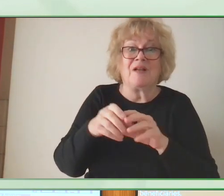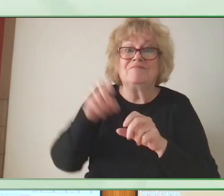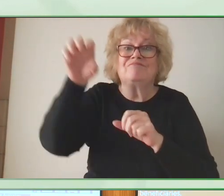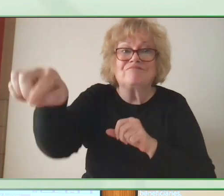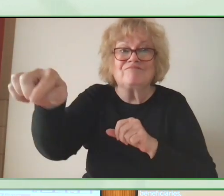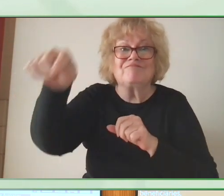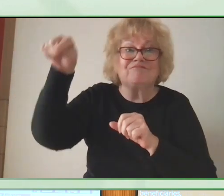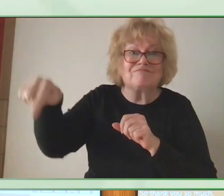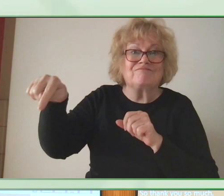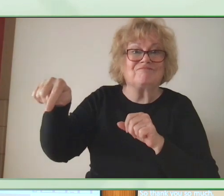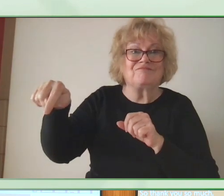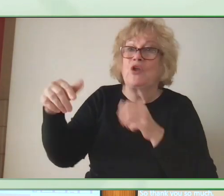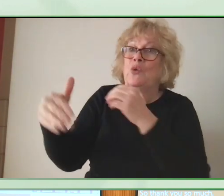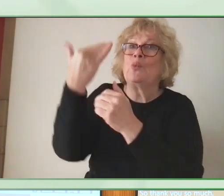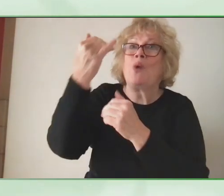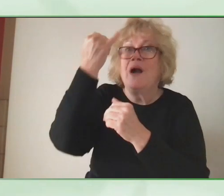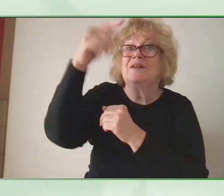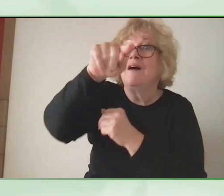all my presentation. Thank you.